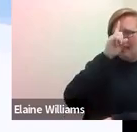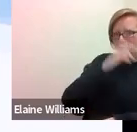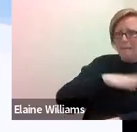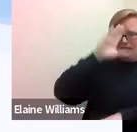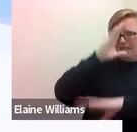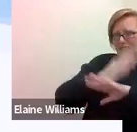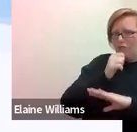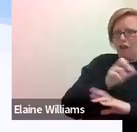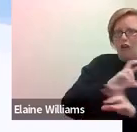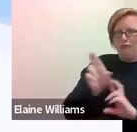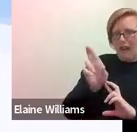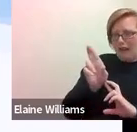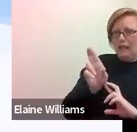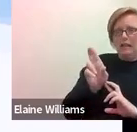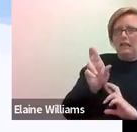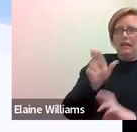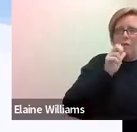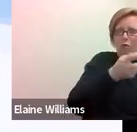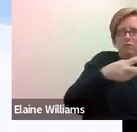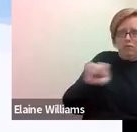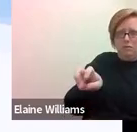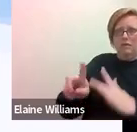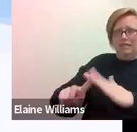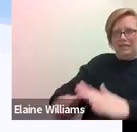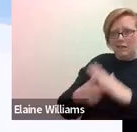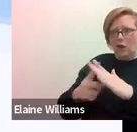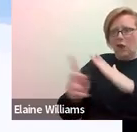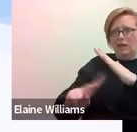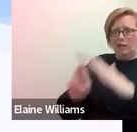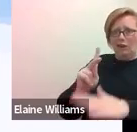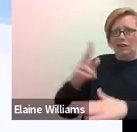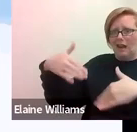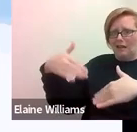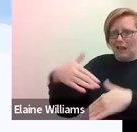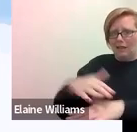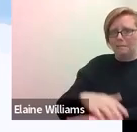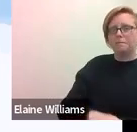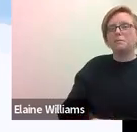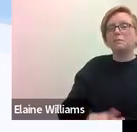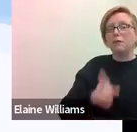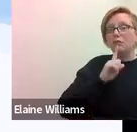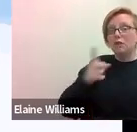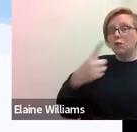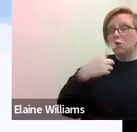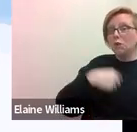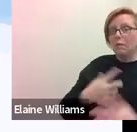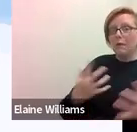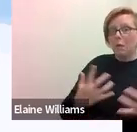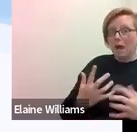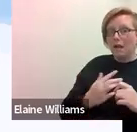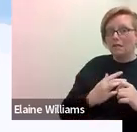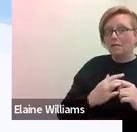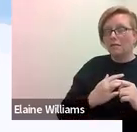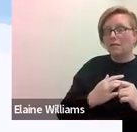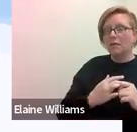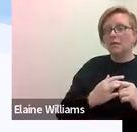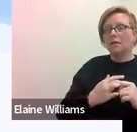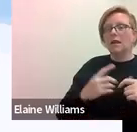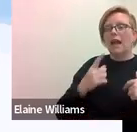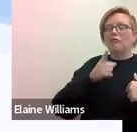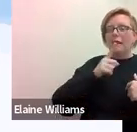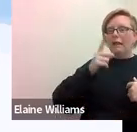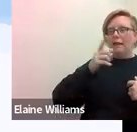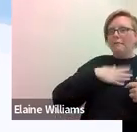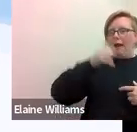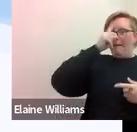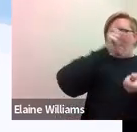it's a quote embedded in my brain, and it changed the whole trajectory of my career. I actually moved to education, to special education based on this. So